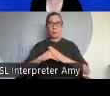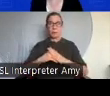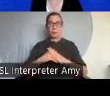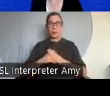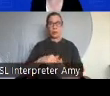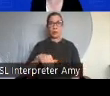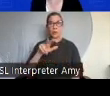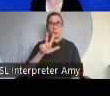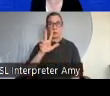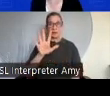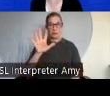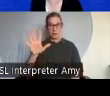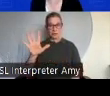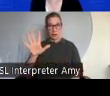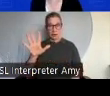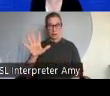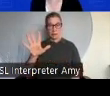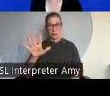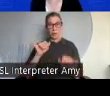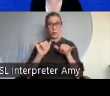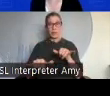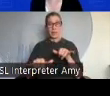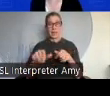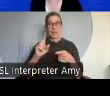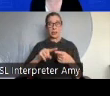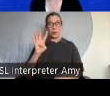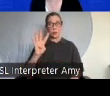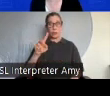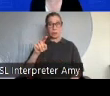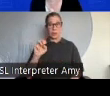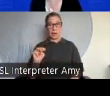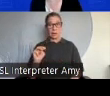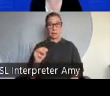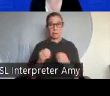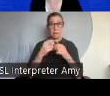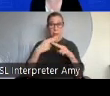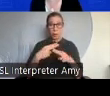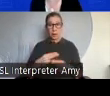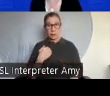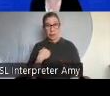p.m. If our registrars have any additional names for me.